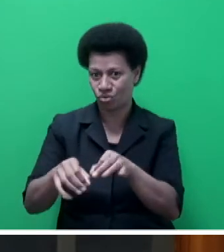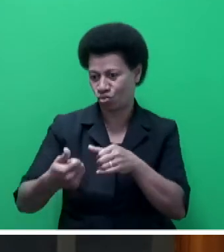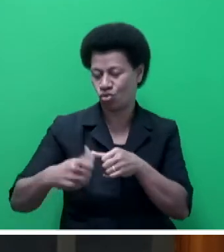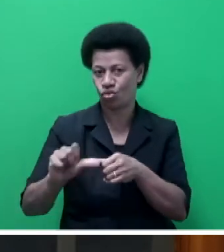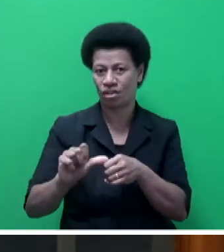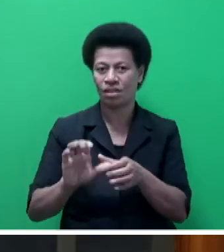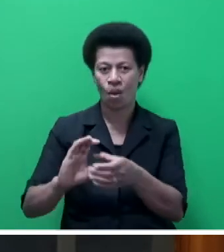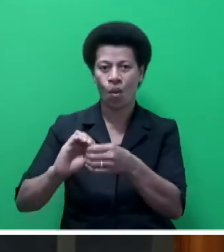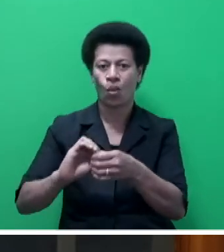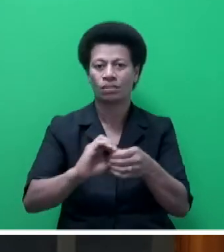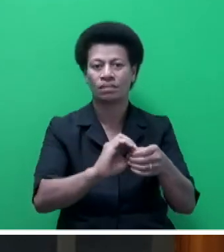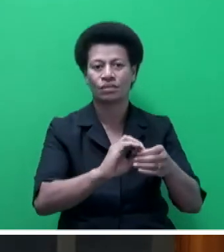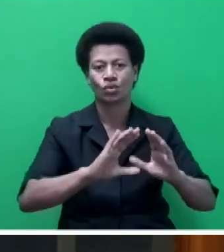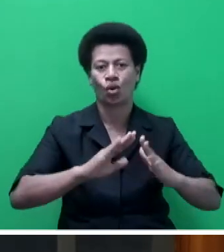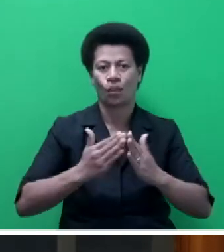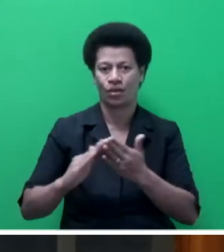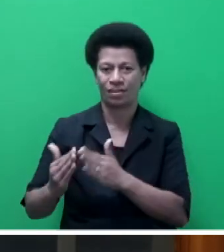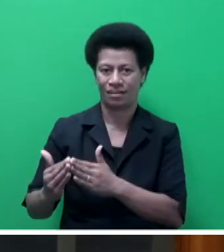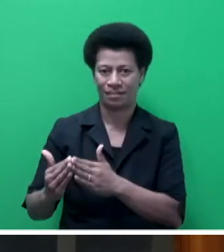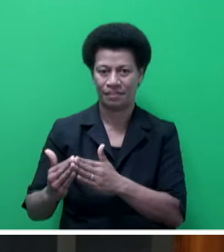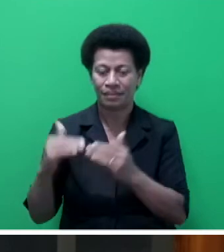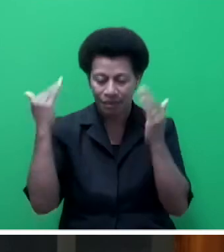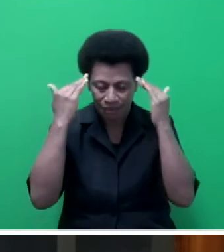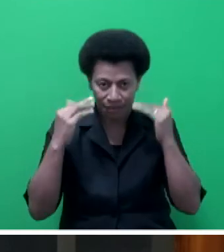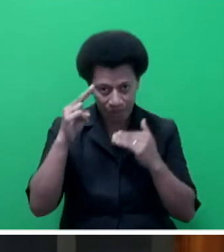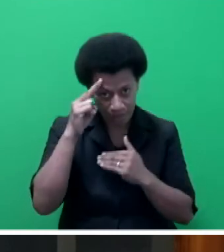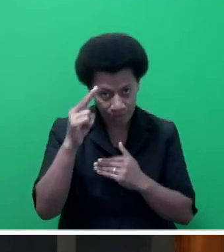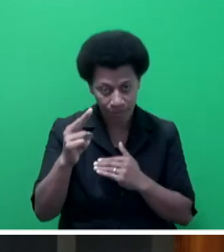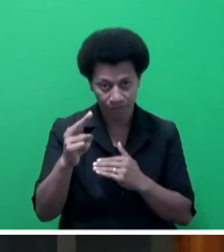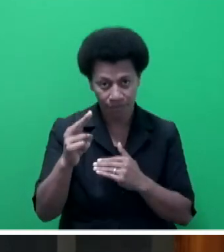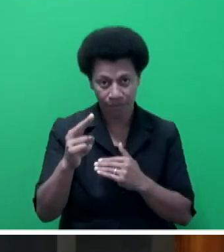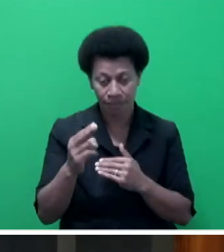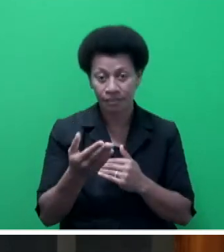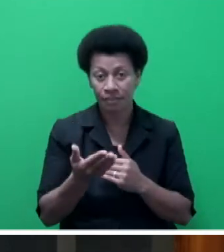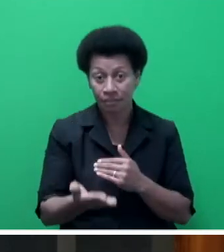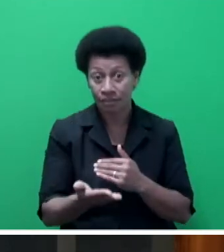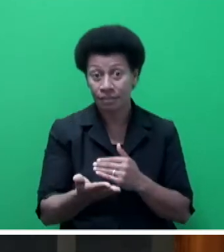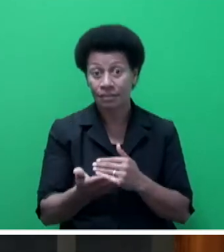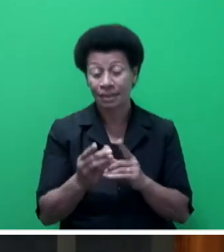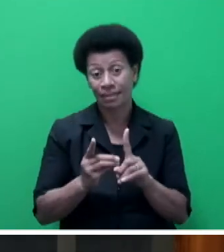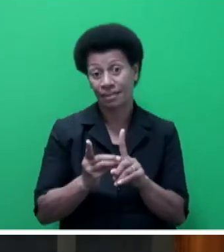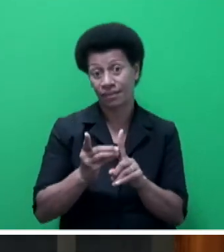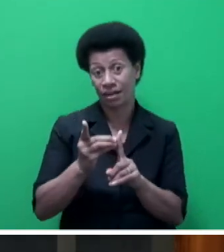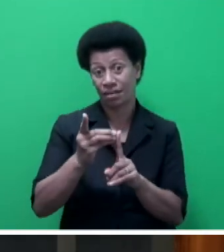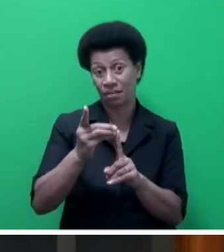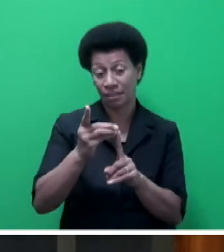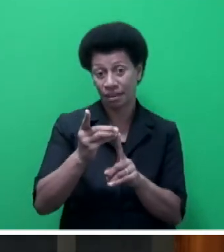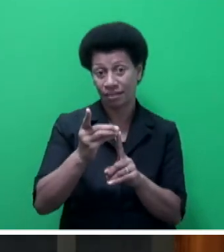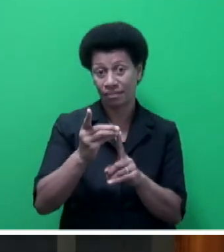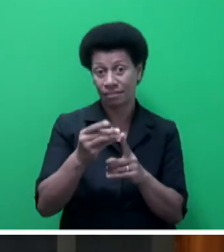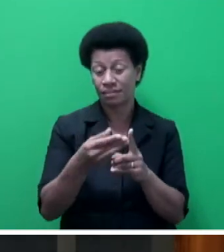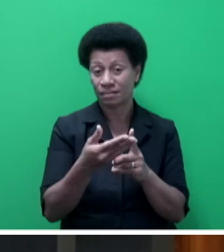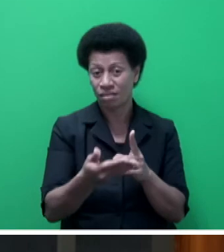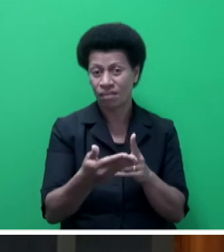communities. Mr. Speaker said the summit culminated in the development of an outcome statement